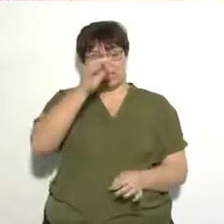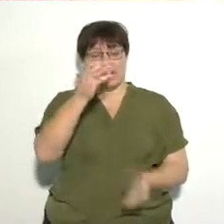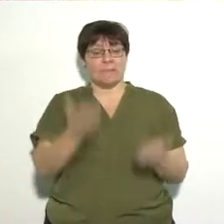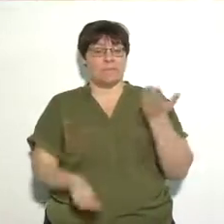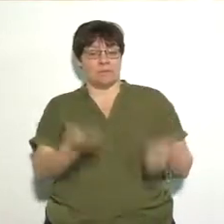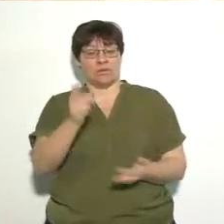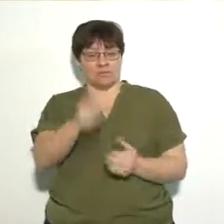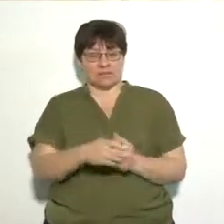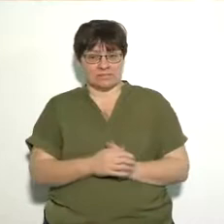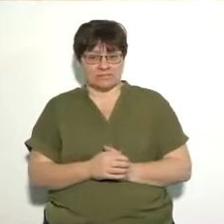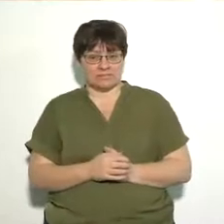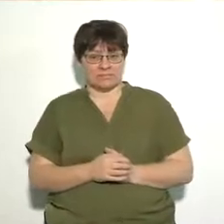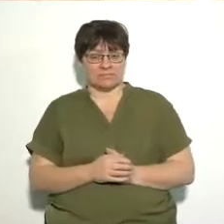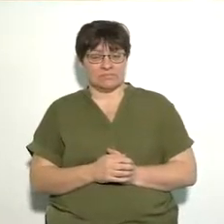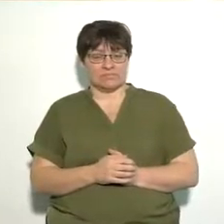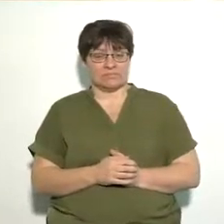string.